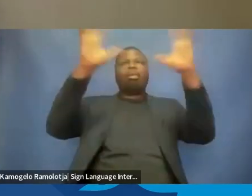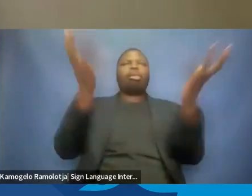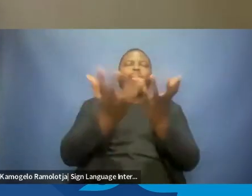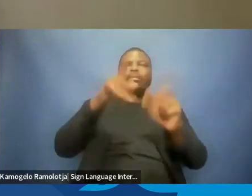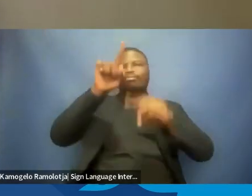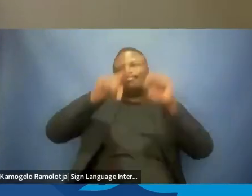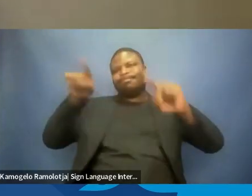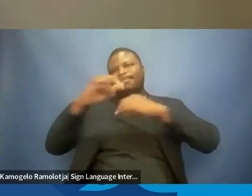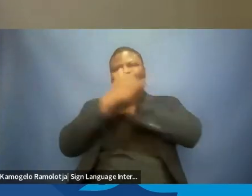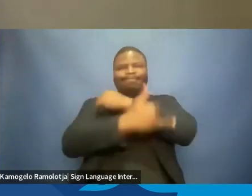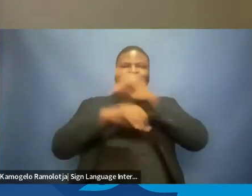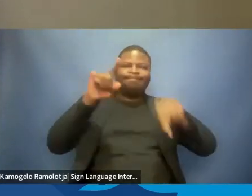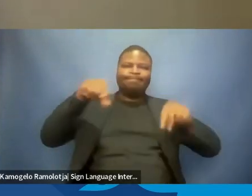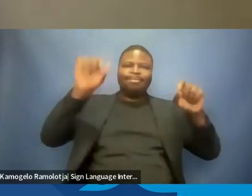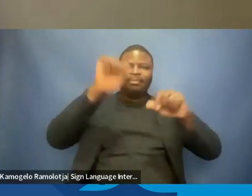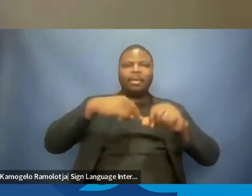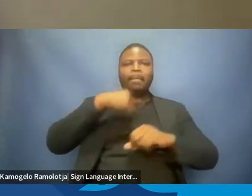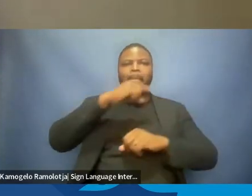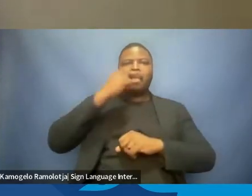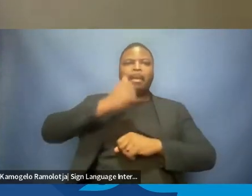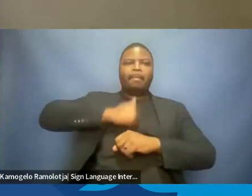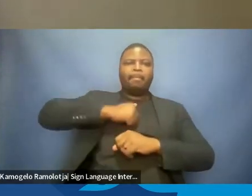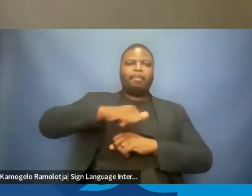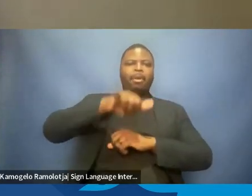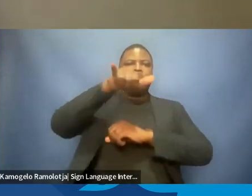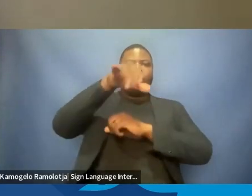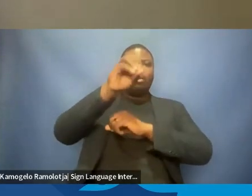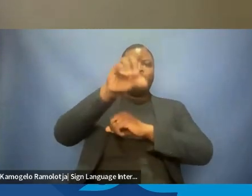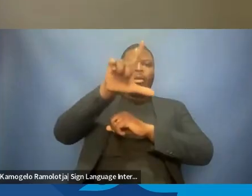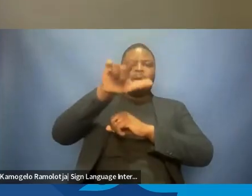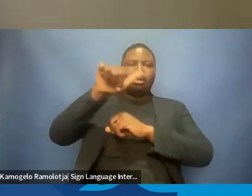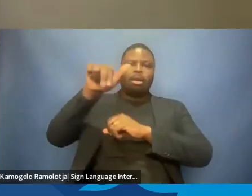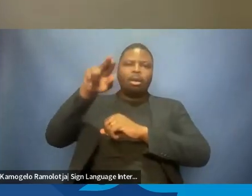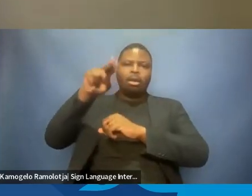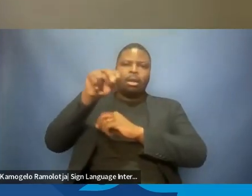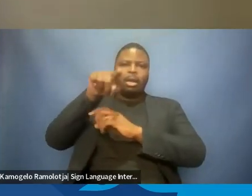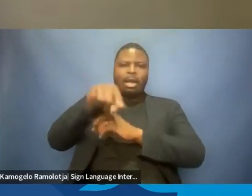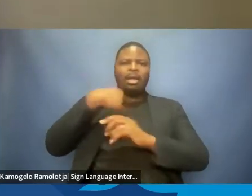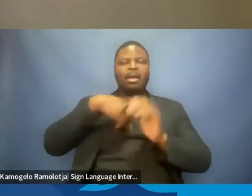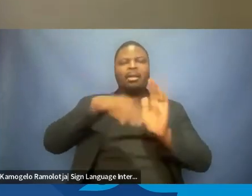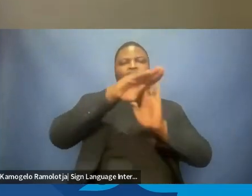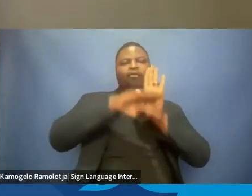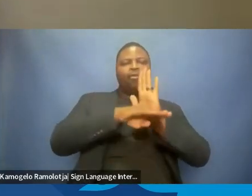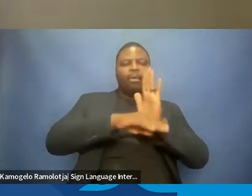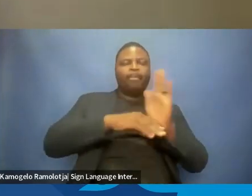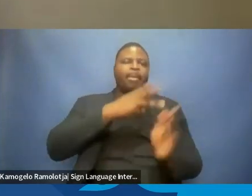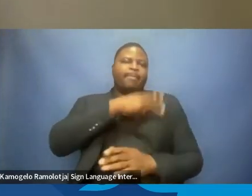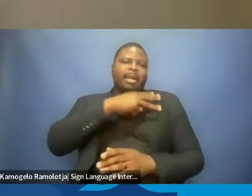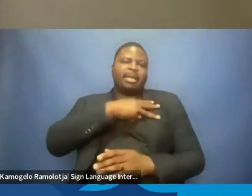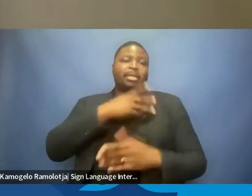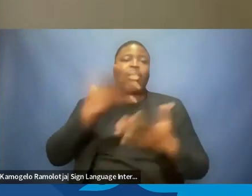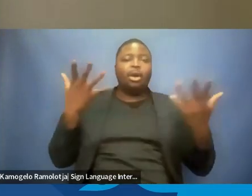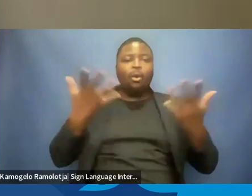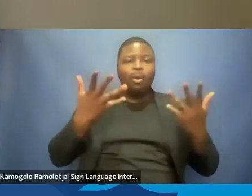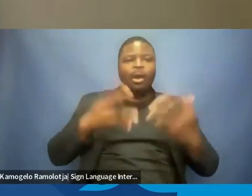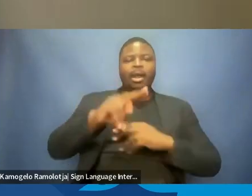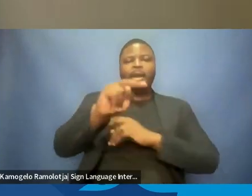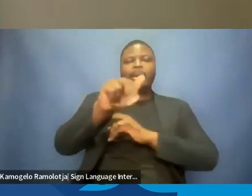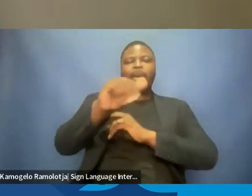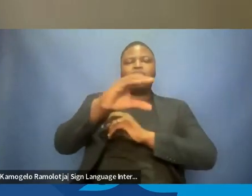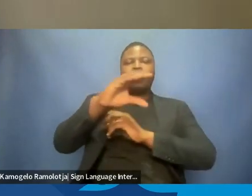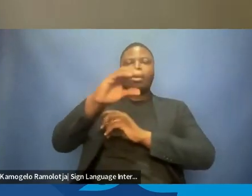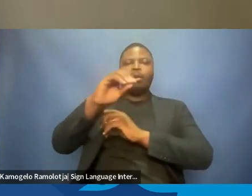is Yolande Andrews. I am the Key Populations and Human Rights Program Manager for NACOSA, and I welcome